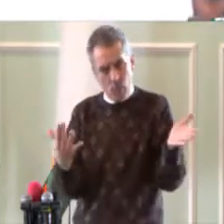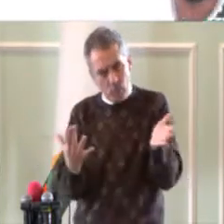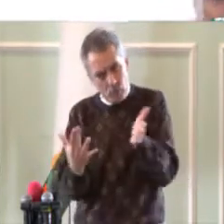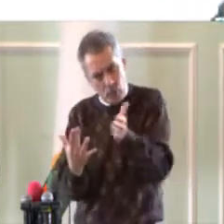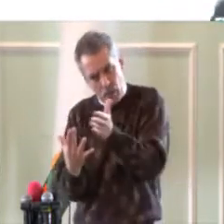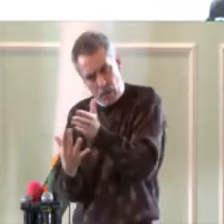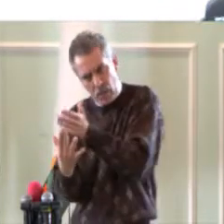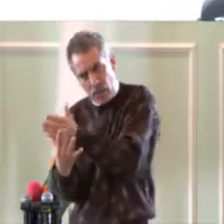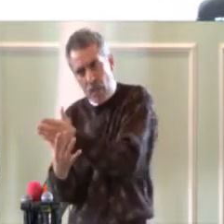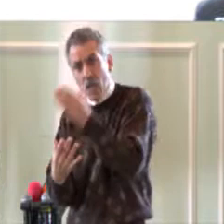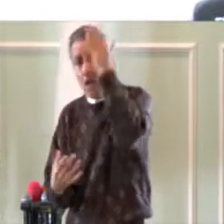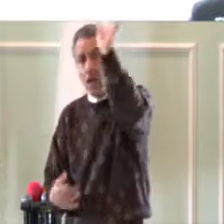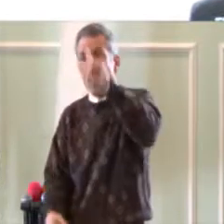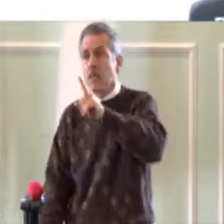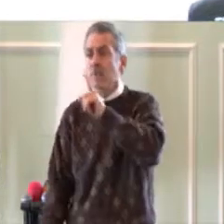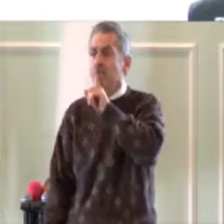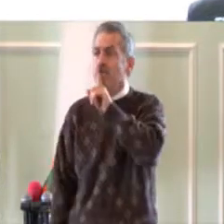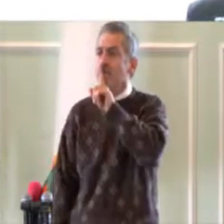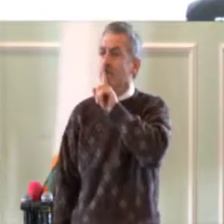is silent.